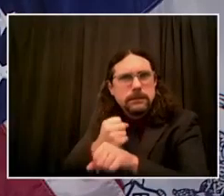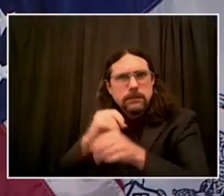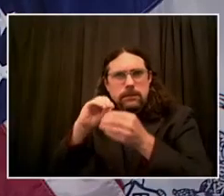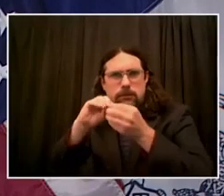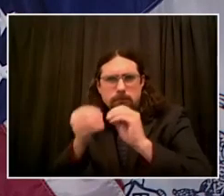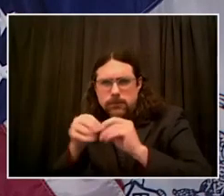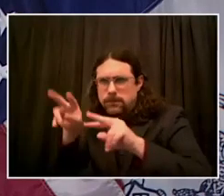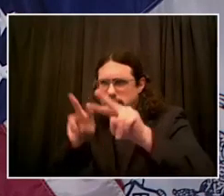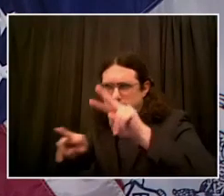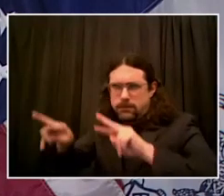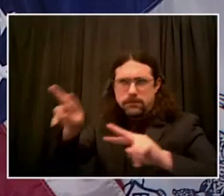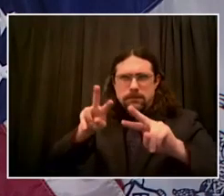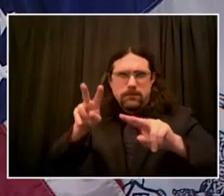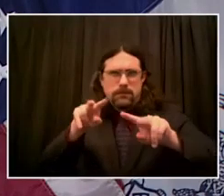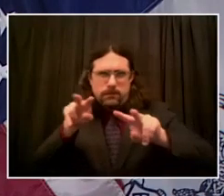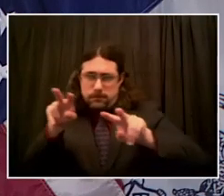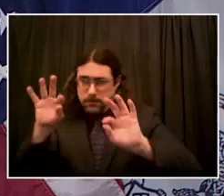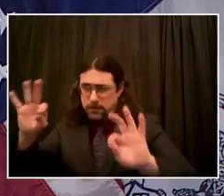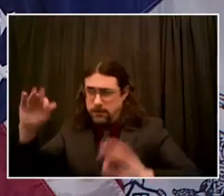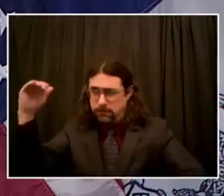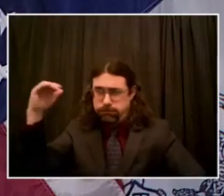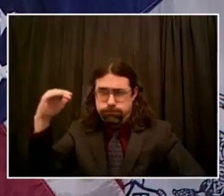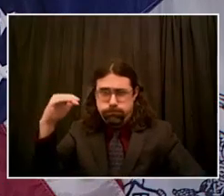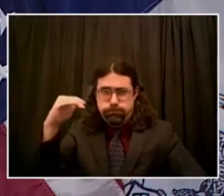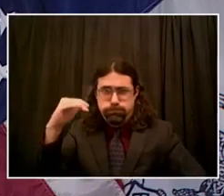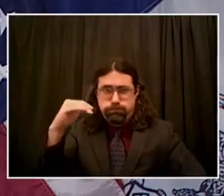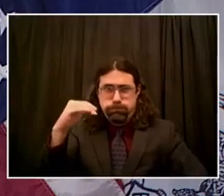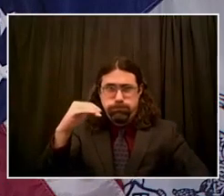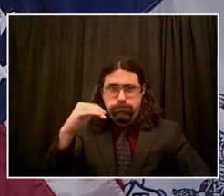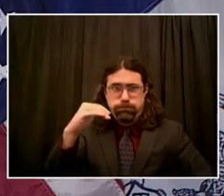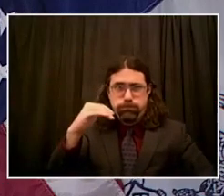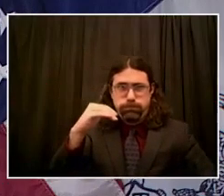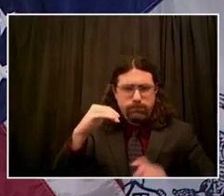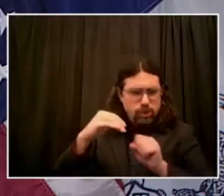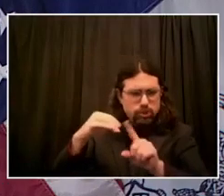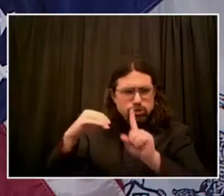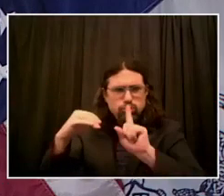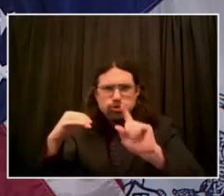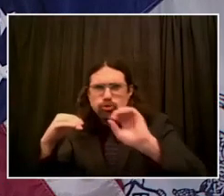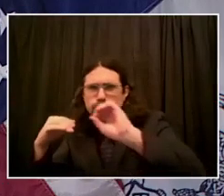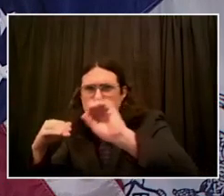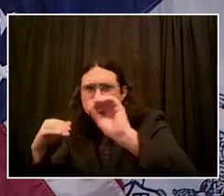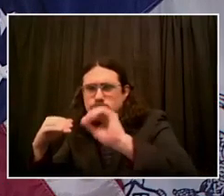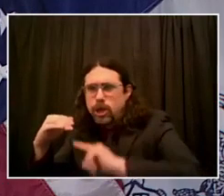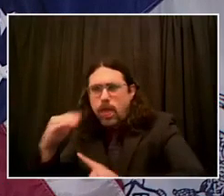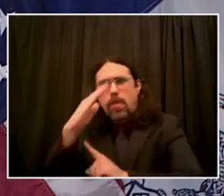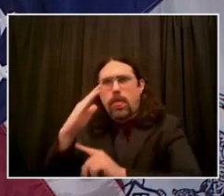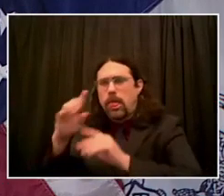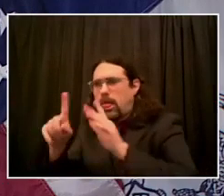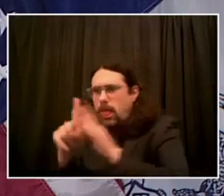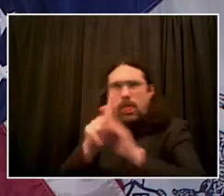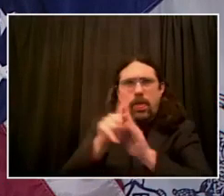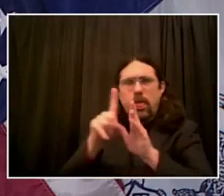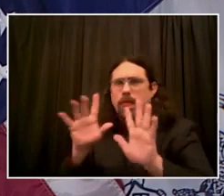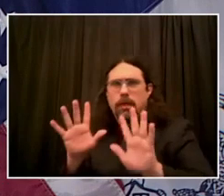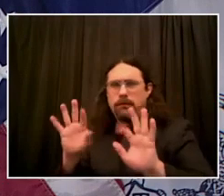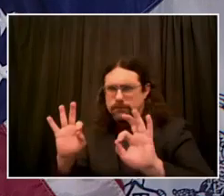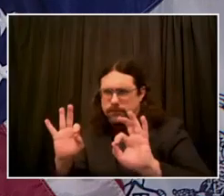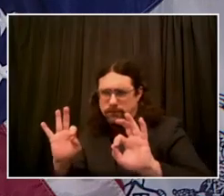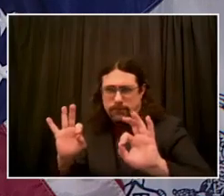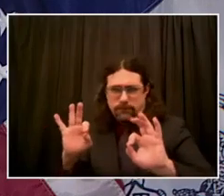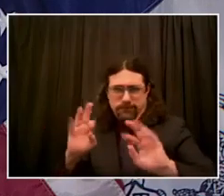because we want to address that instantaneously. But we also recognize a strong restart means making sure that